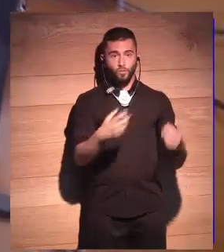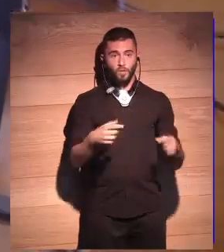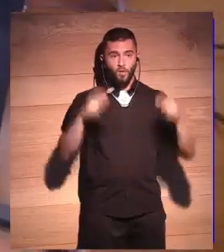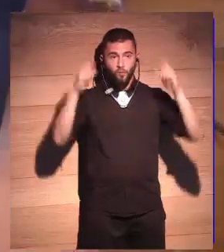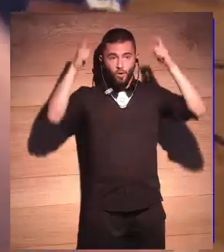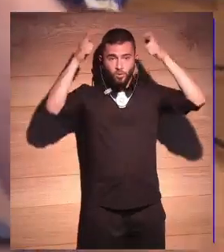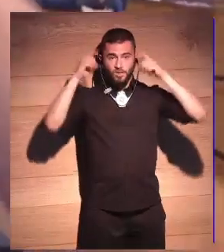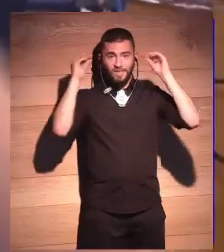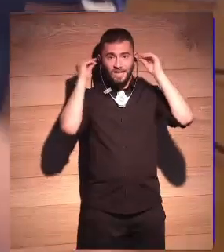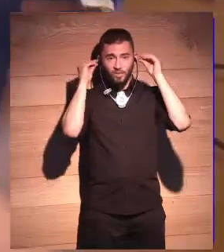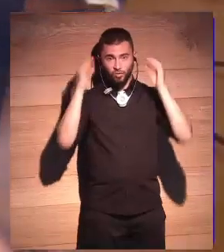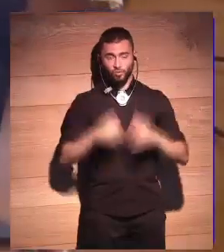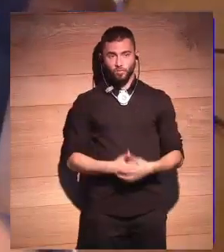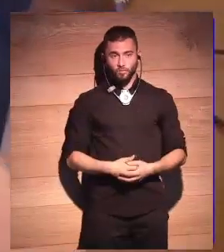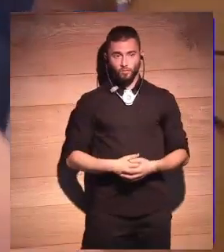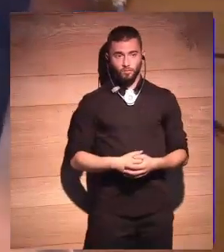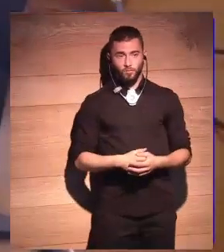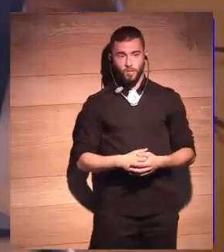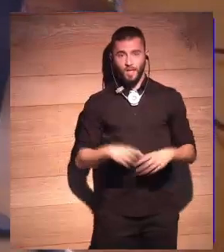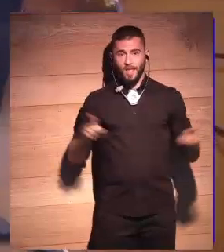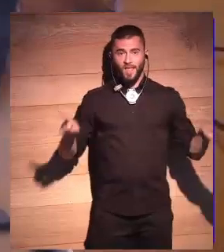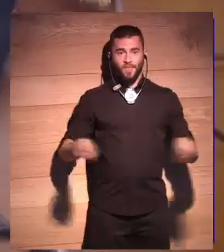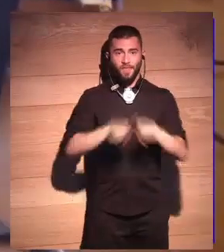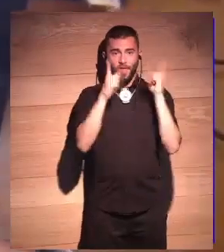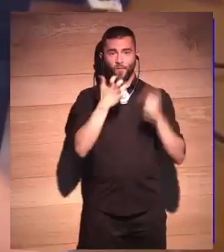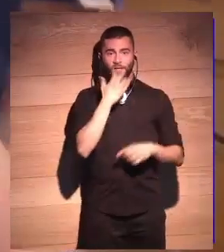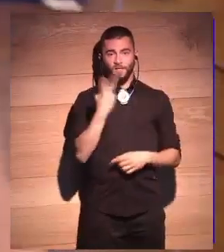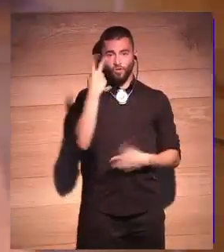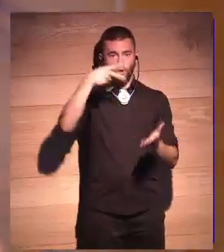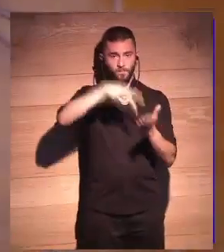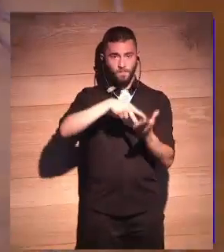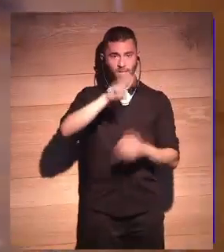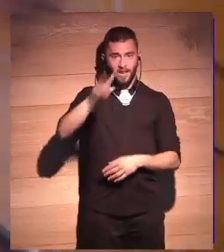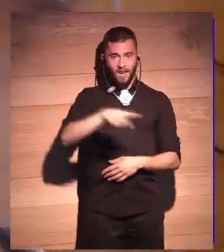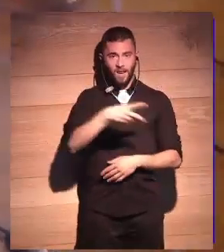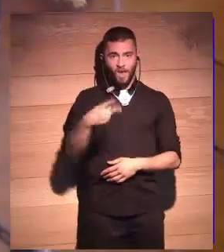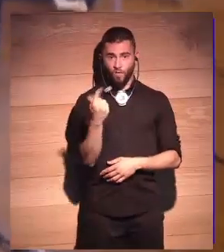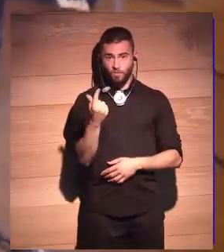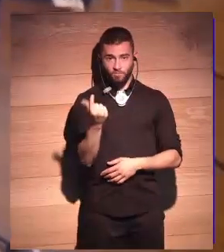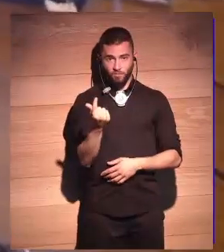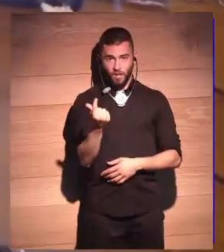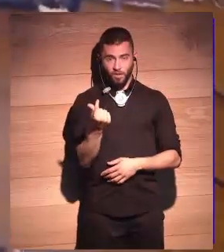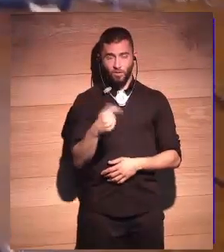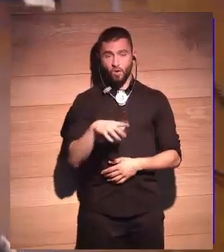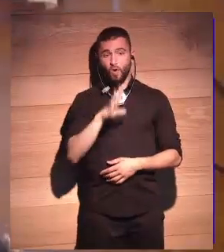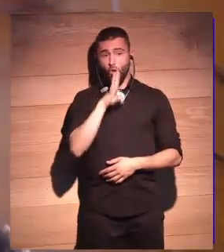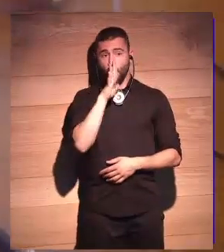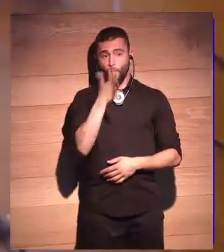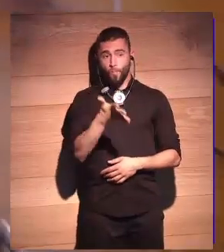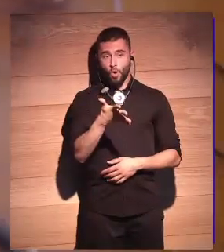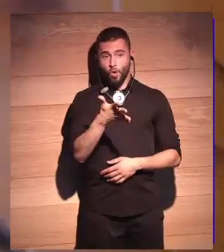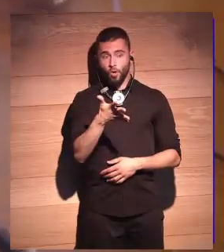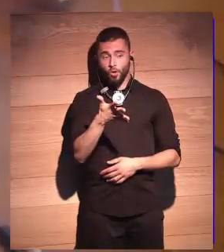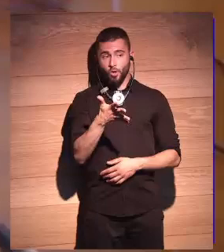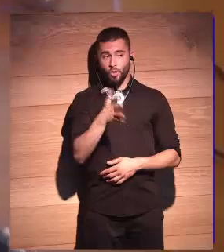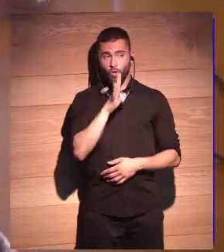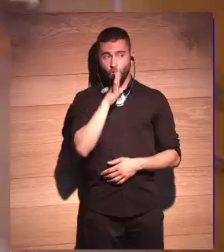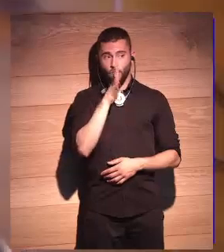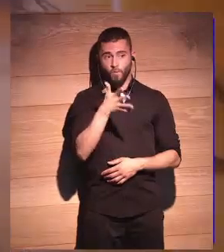matter if they cost 2,000 euros, because I spend more than 2,000 euros